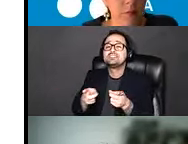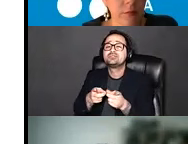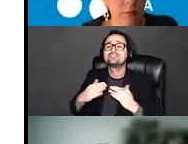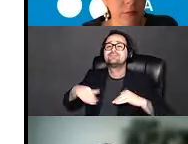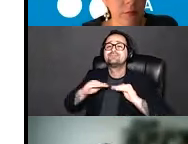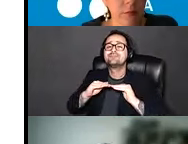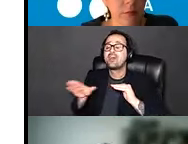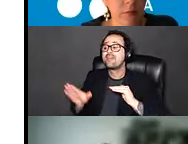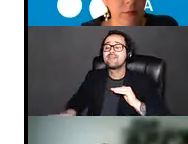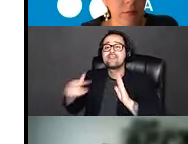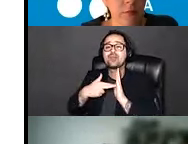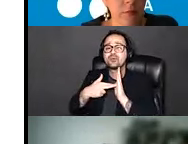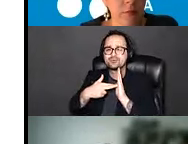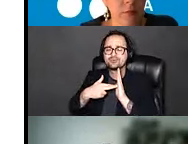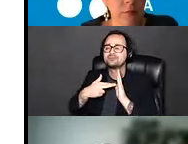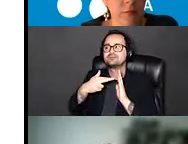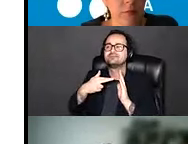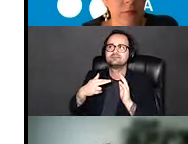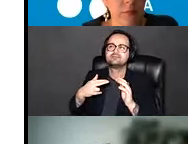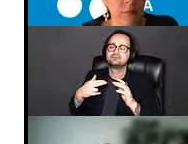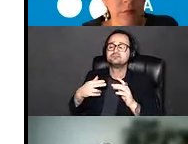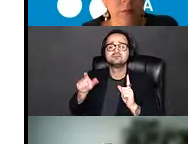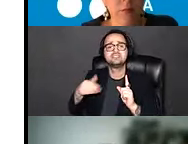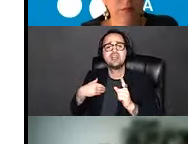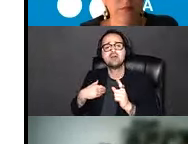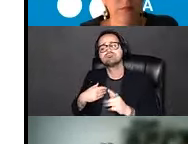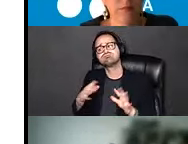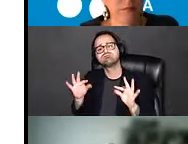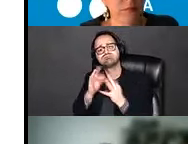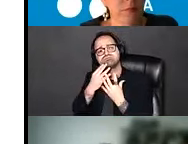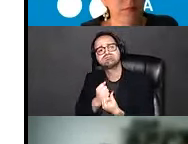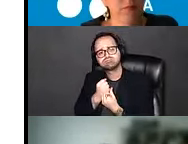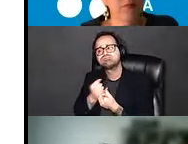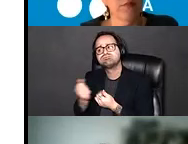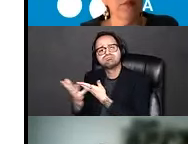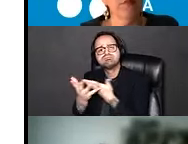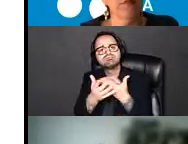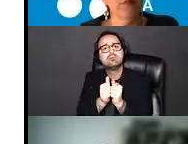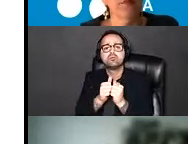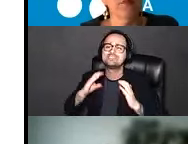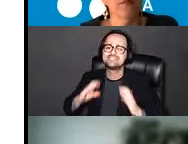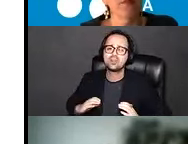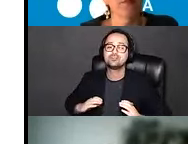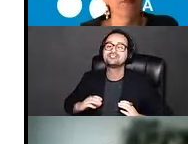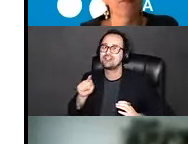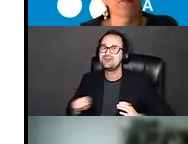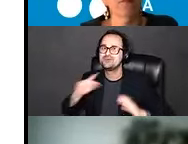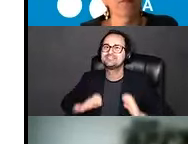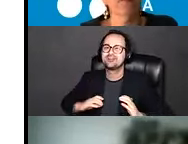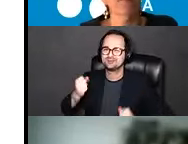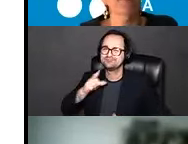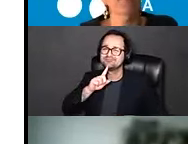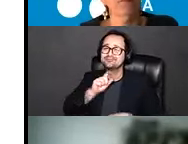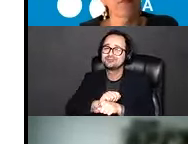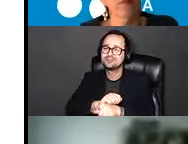they are required to demonstrate that they're having meaningful consultation with stakeholders, and you all are stakeholders for them for sure.